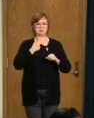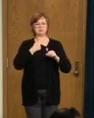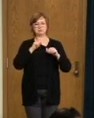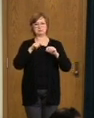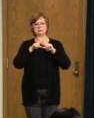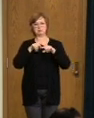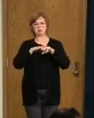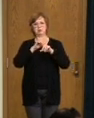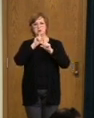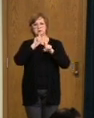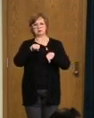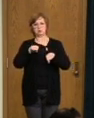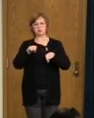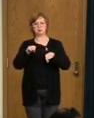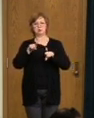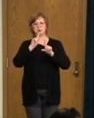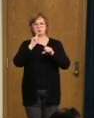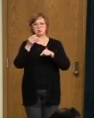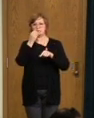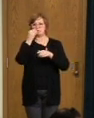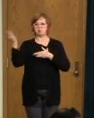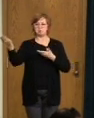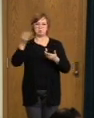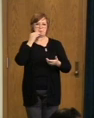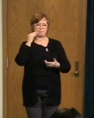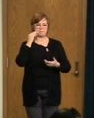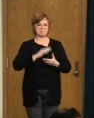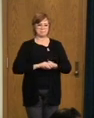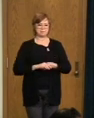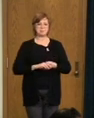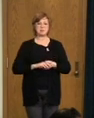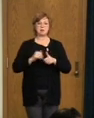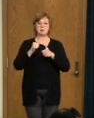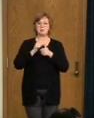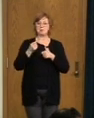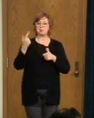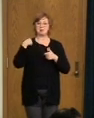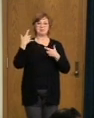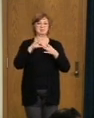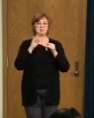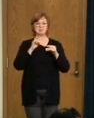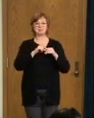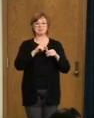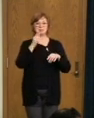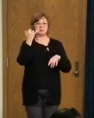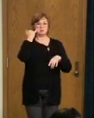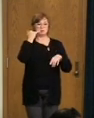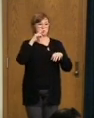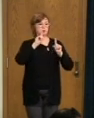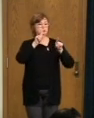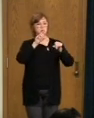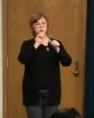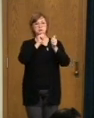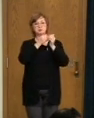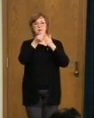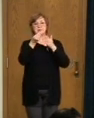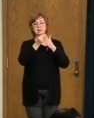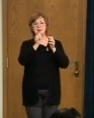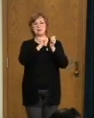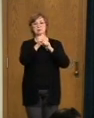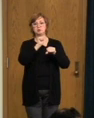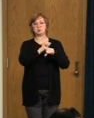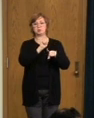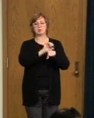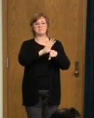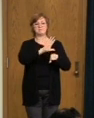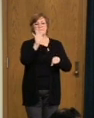that, if there was a retail area which used to have 100 cars at 5 p.m., it should really have 25 cars now. We